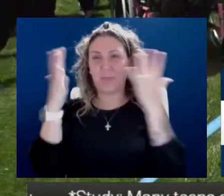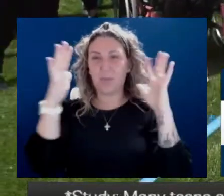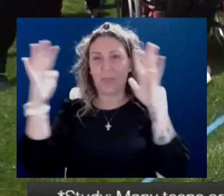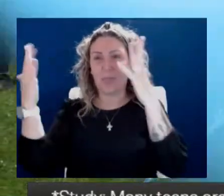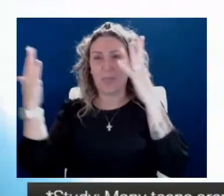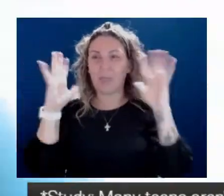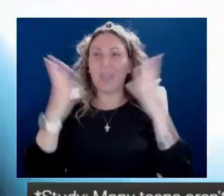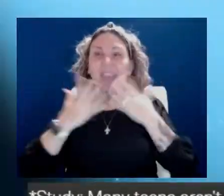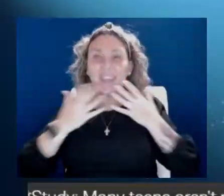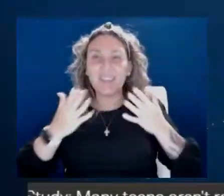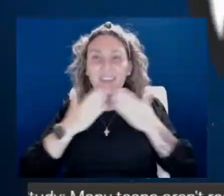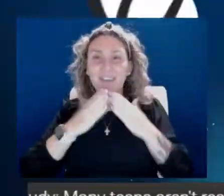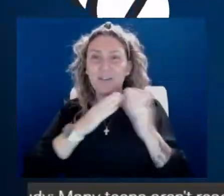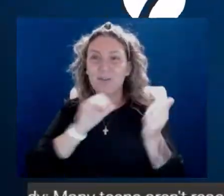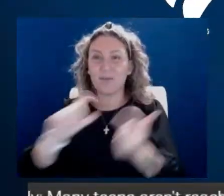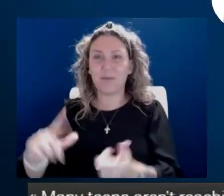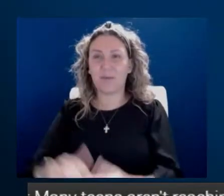you all.